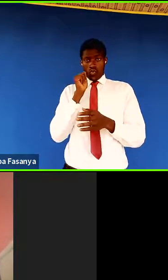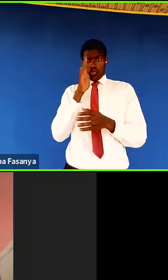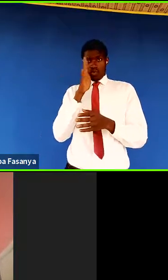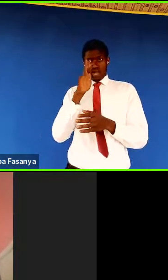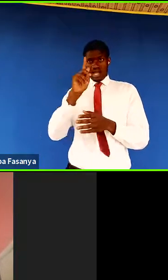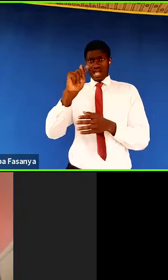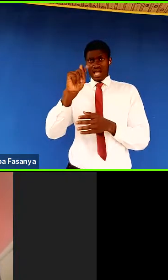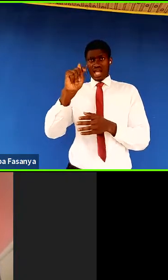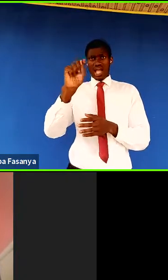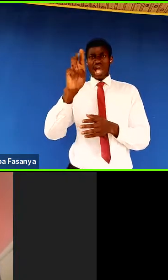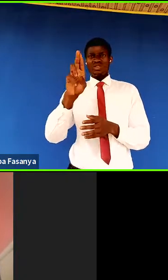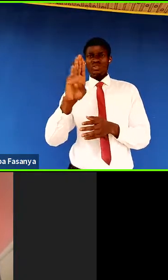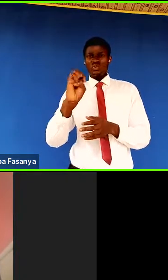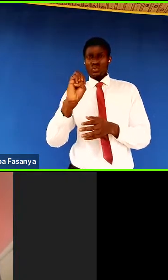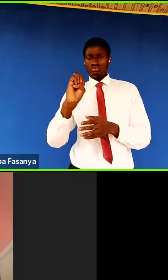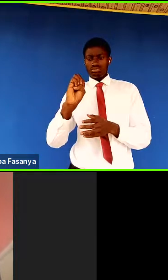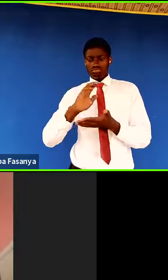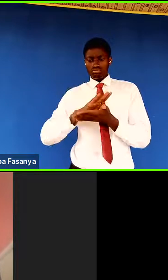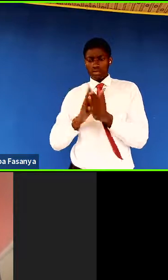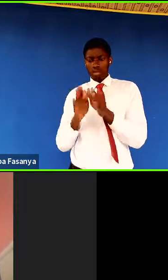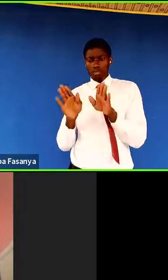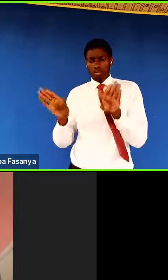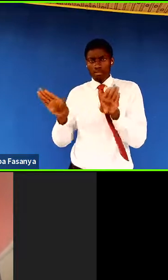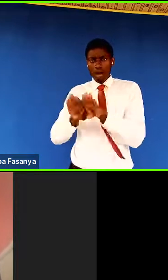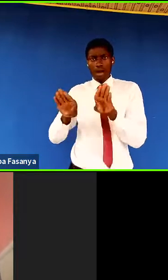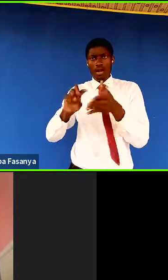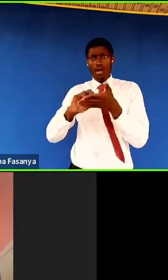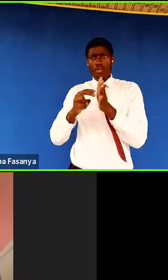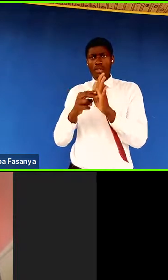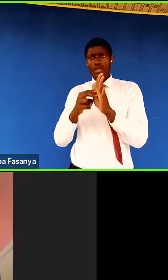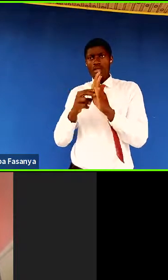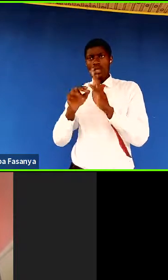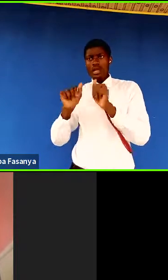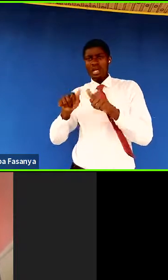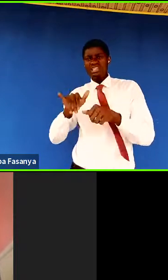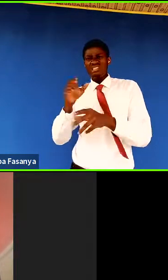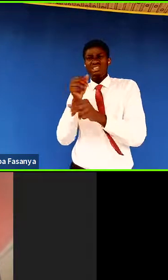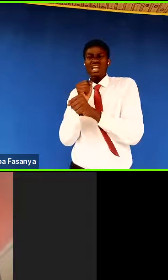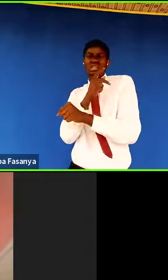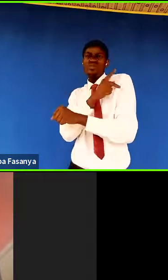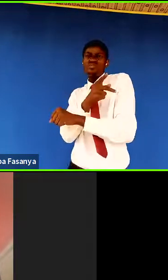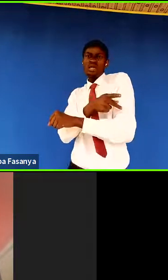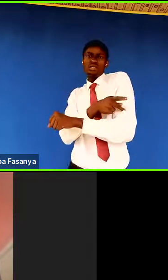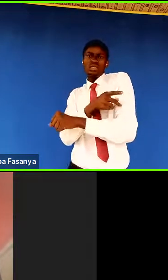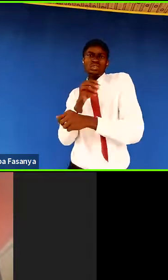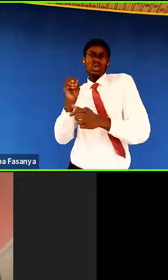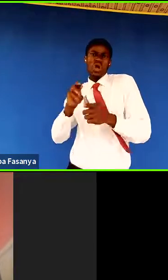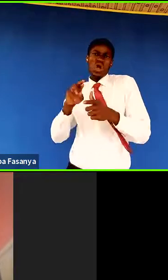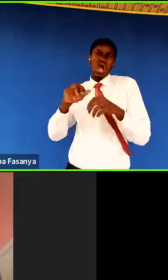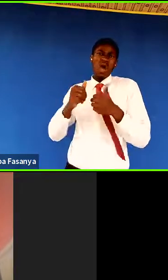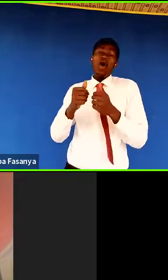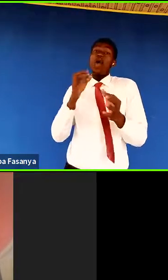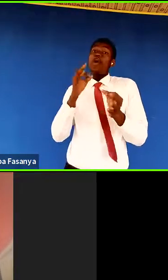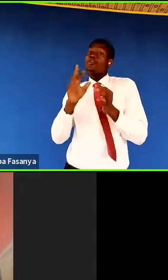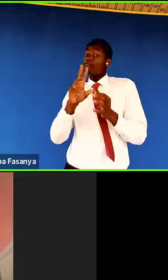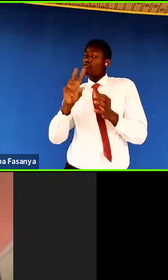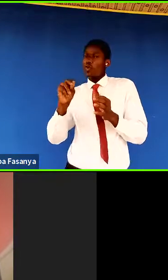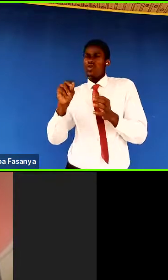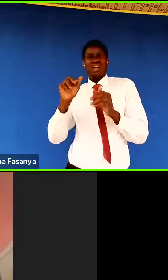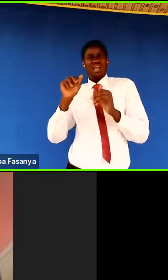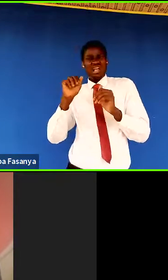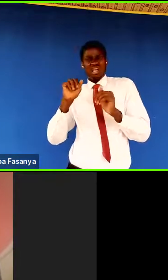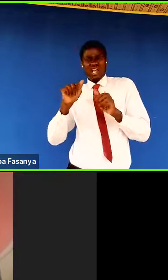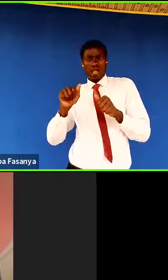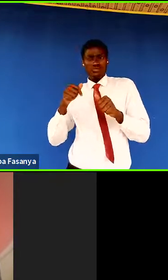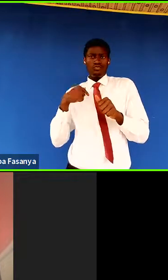still get pregnant? And if no, can the tubes be opened? I know you talked about some of the factors that